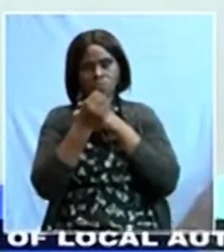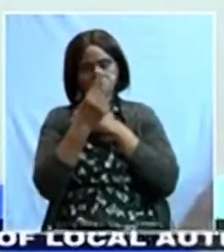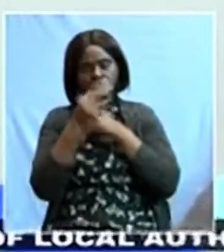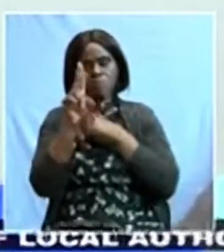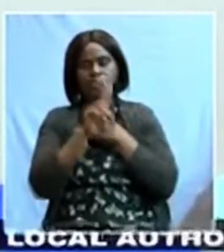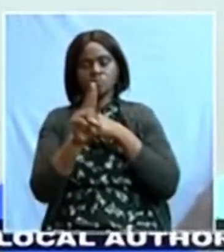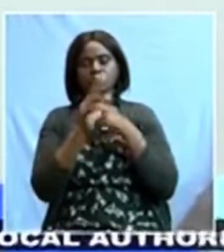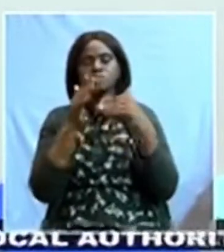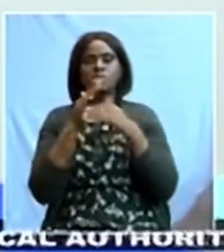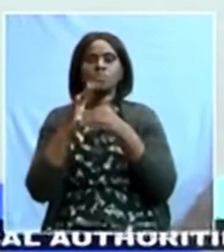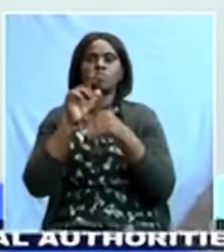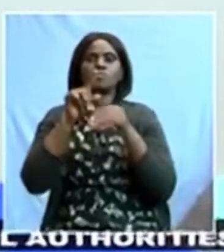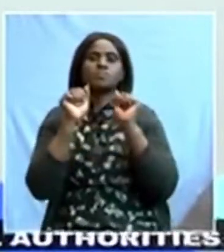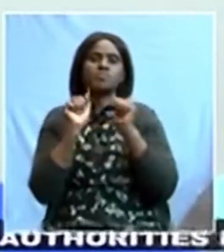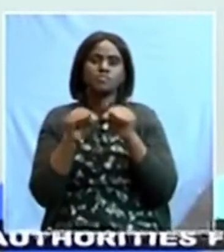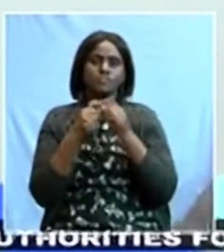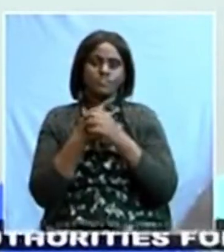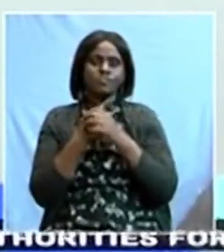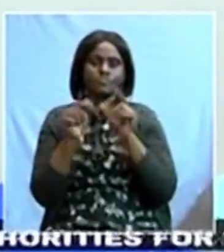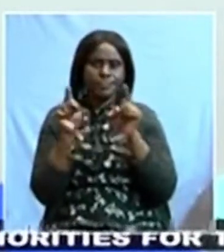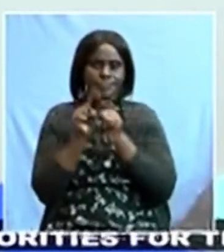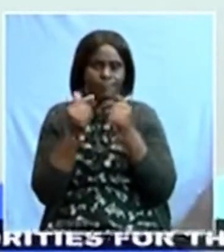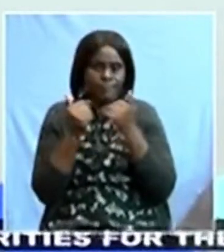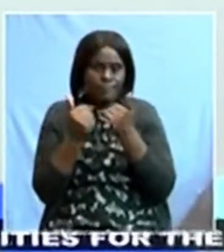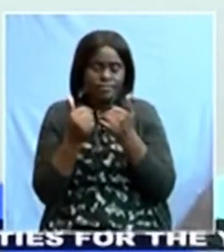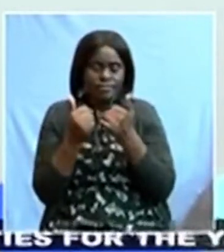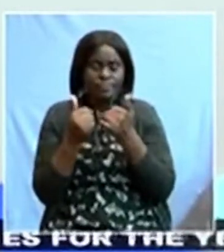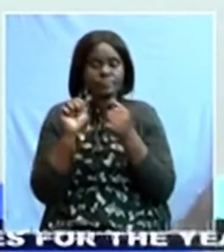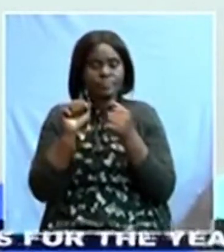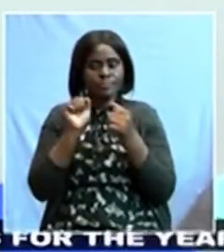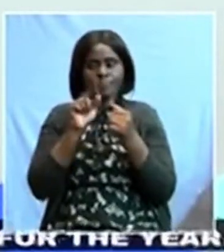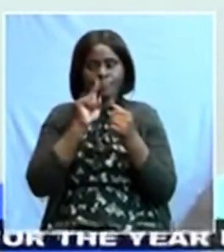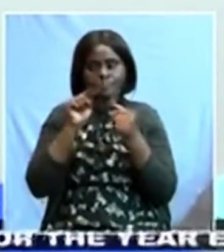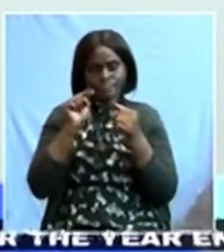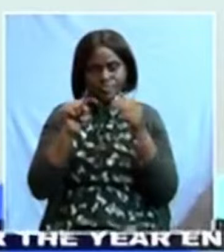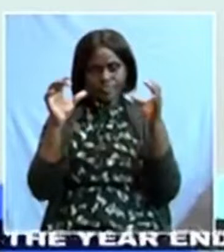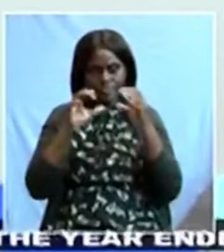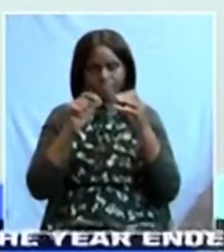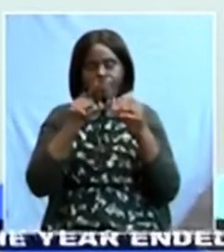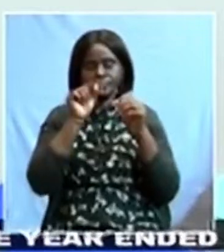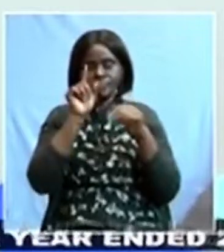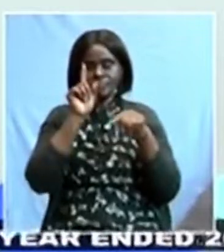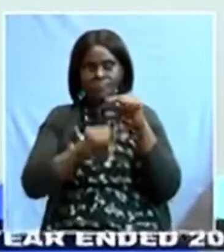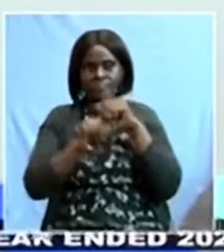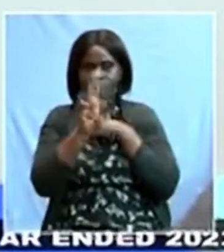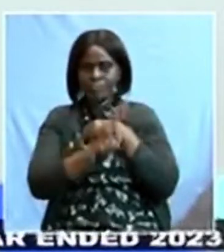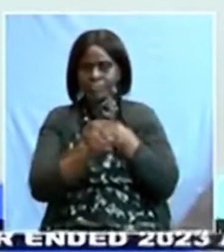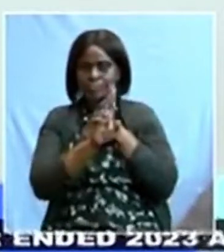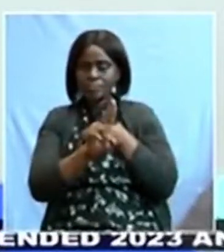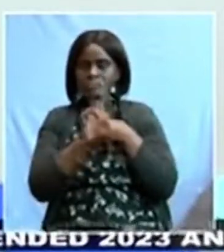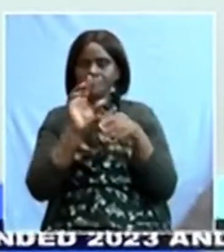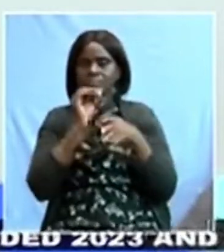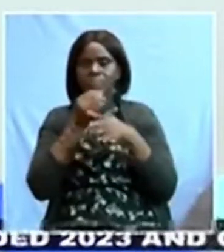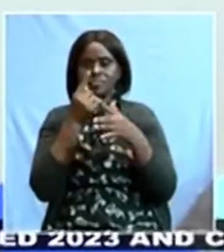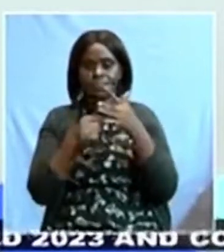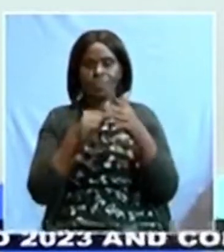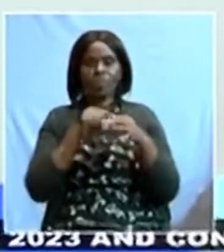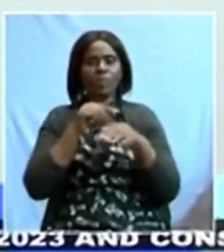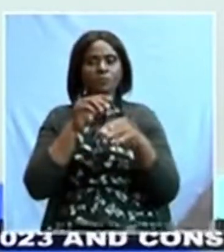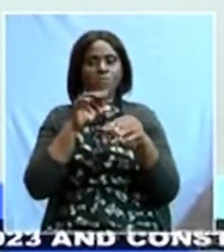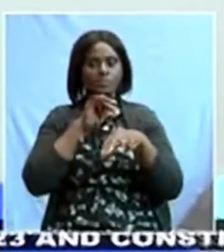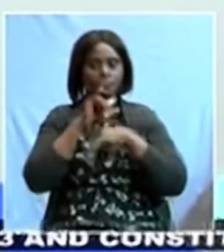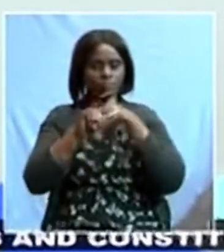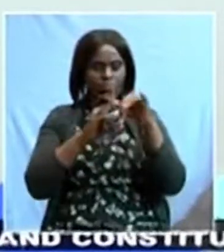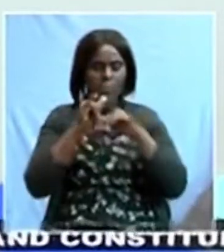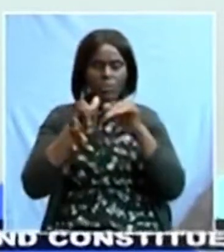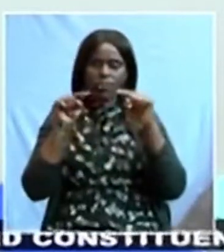used against you. It is the view of the committee that you cannot willfully or deliberately mislead